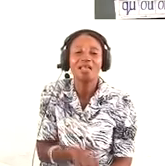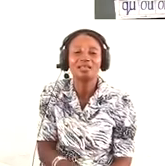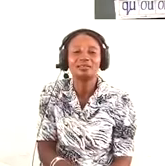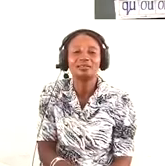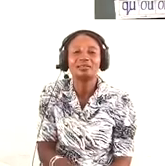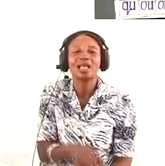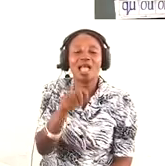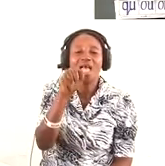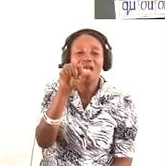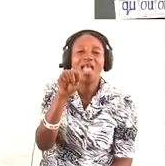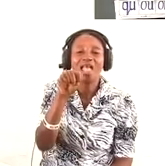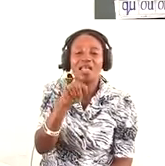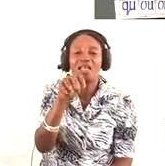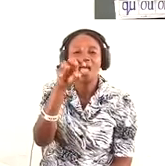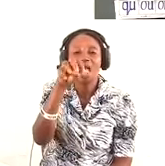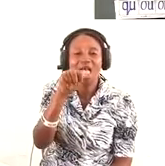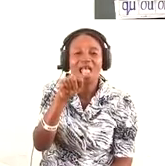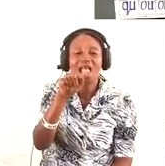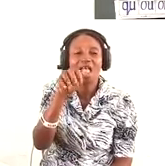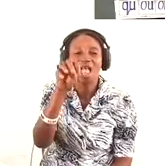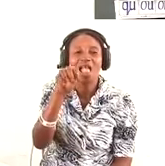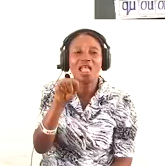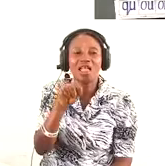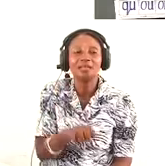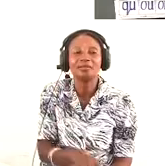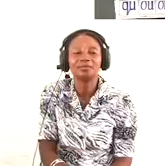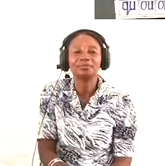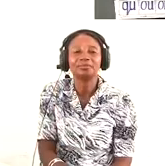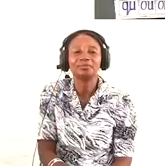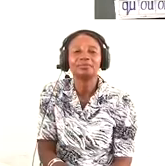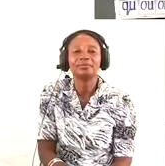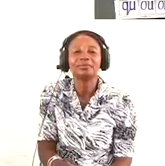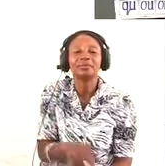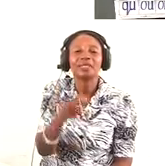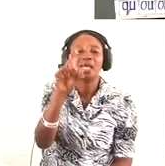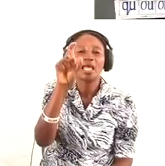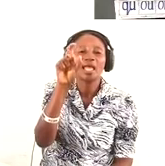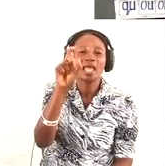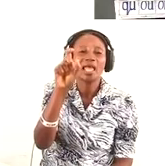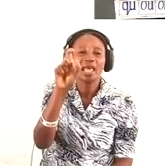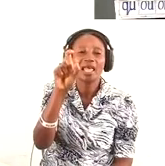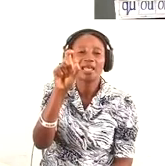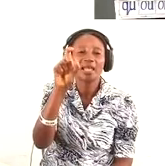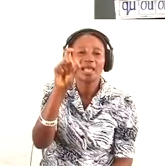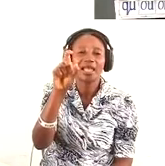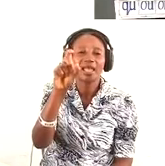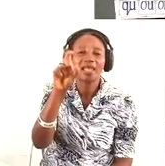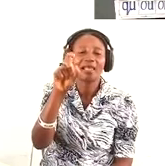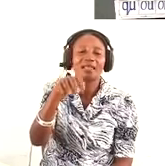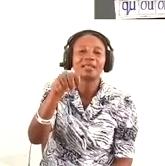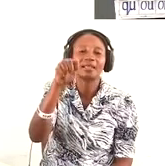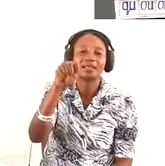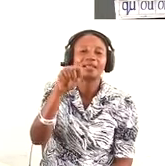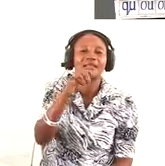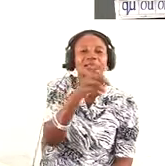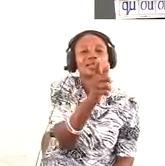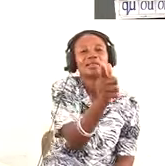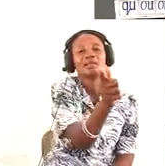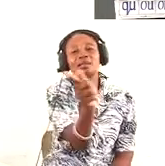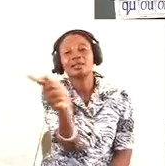E. The sound is E. What is this picture? Egg. What is it?